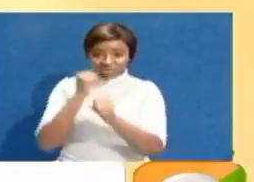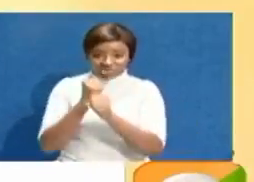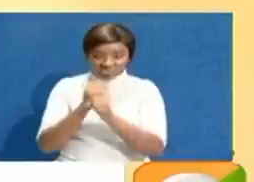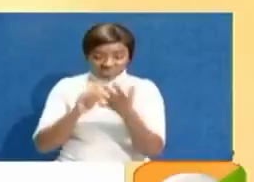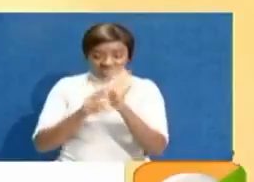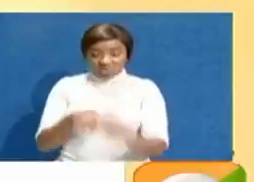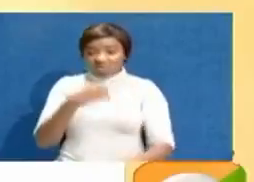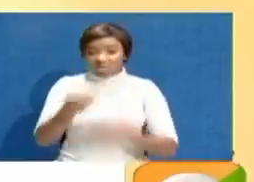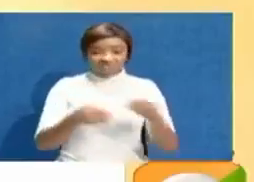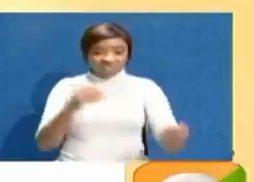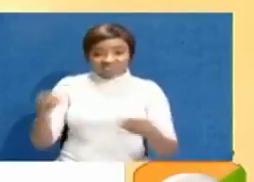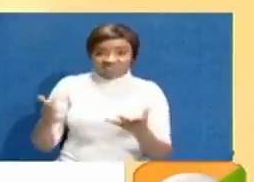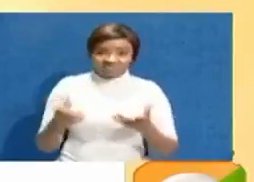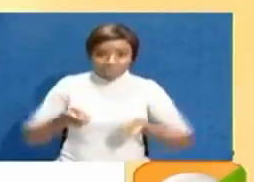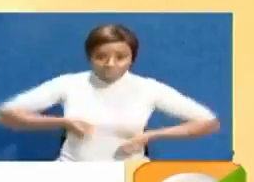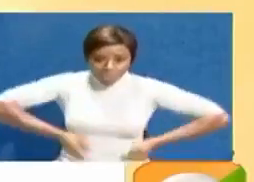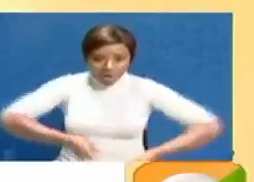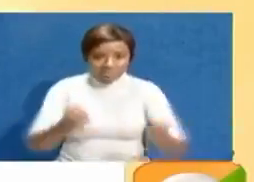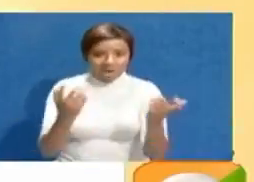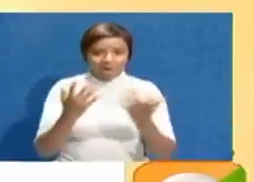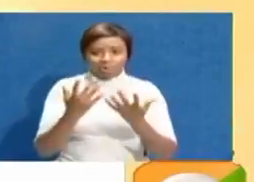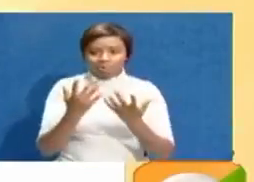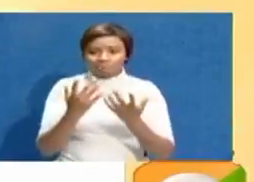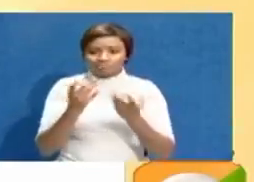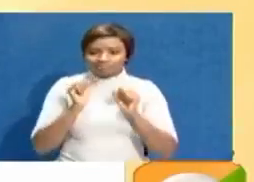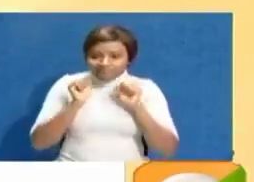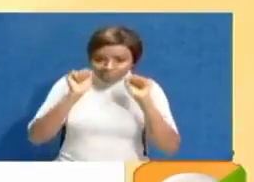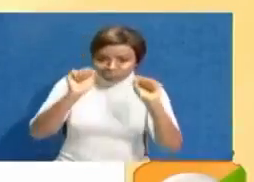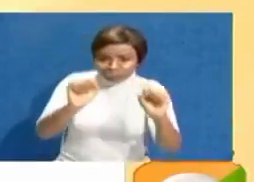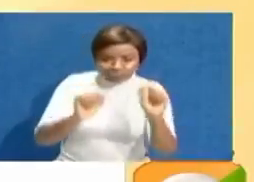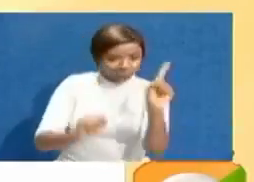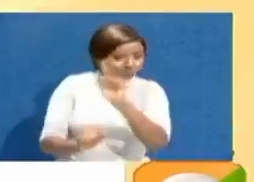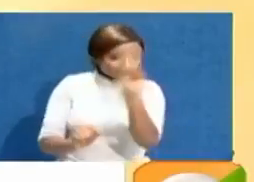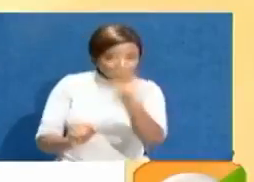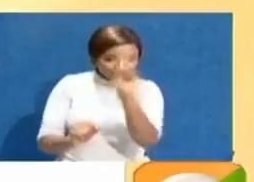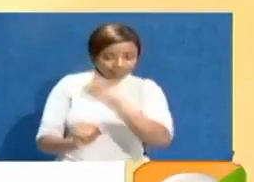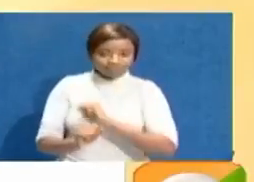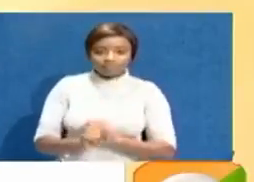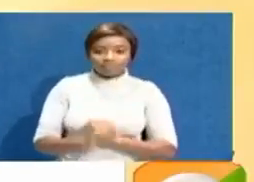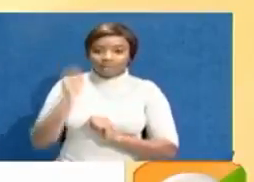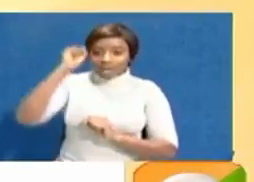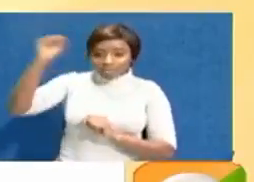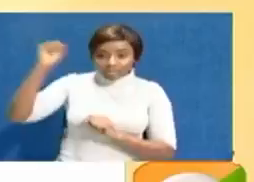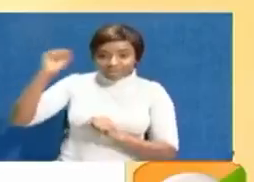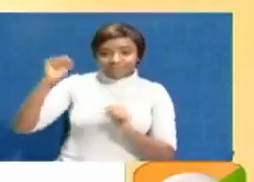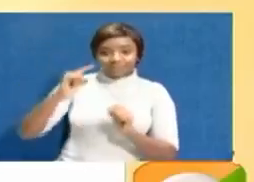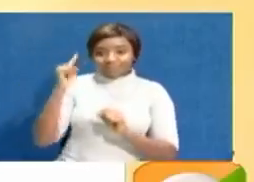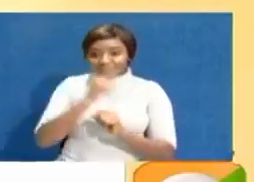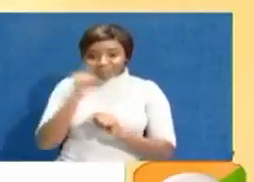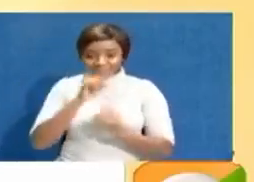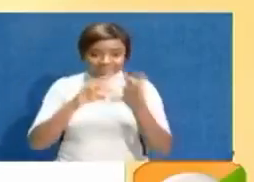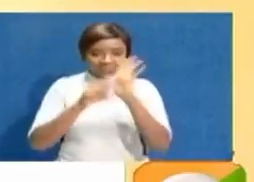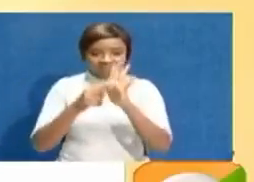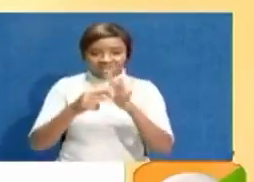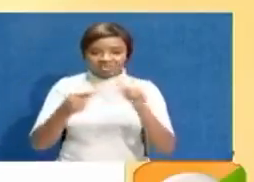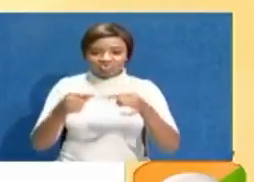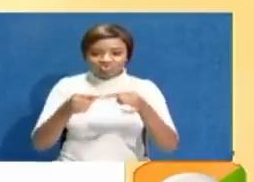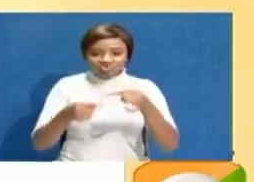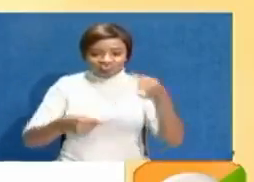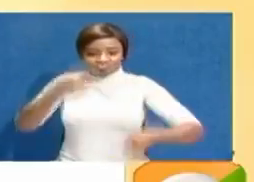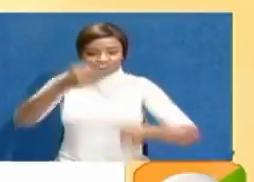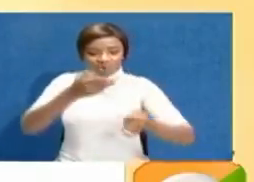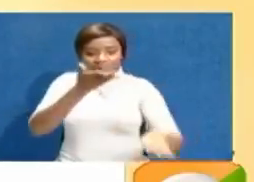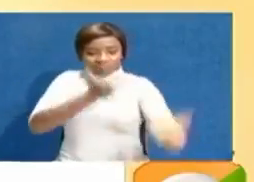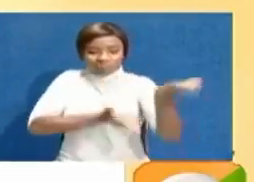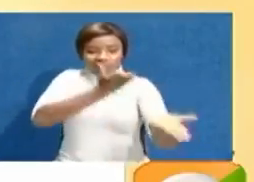The solution to political tension cannot be more political tension of pitting the rich against the poor,